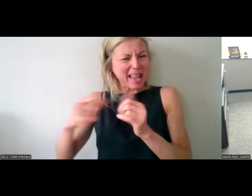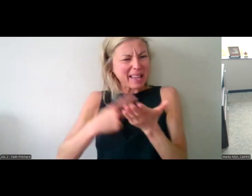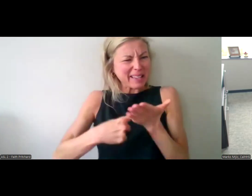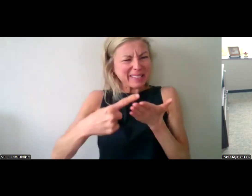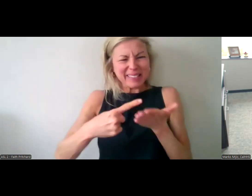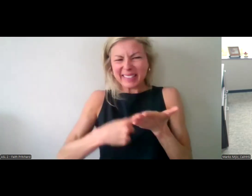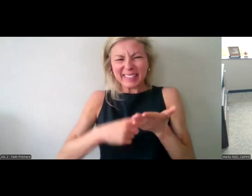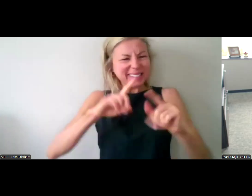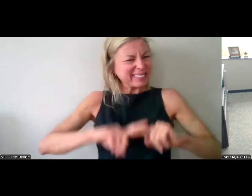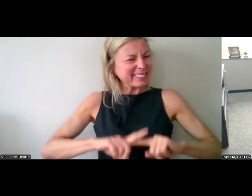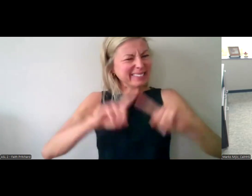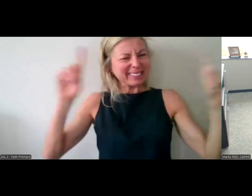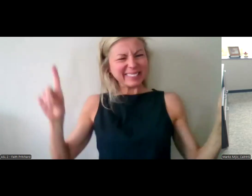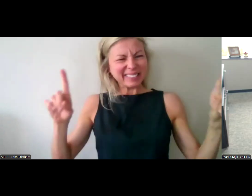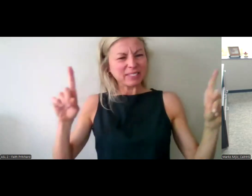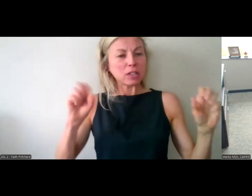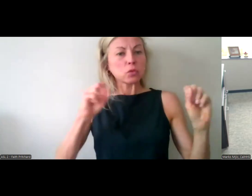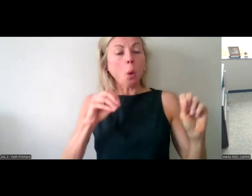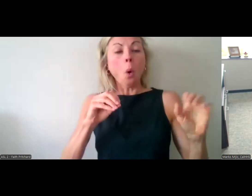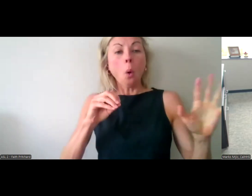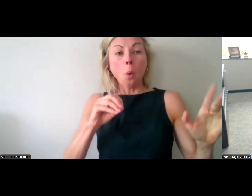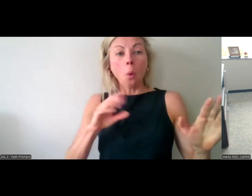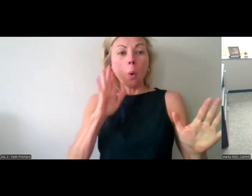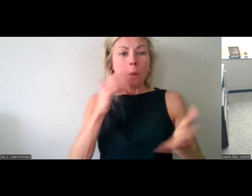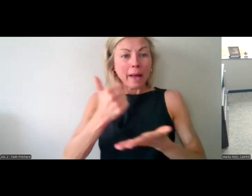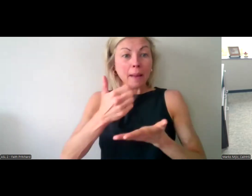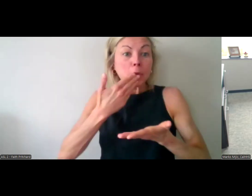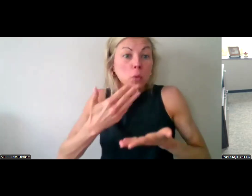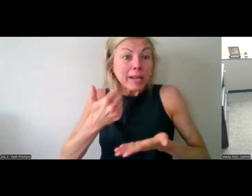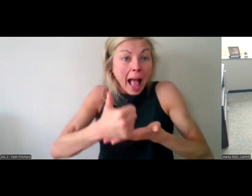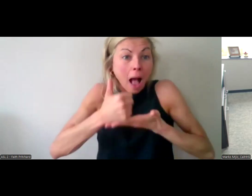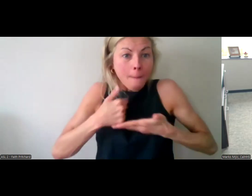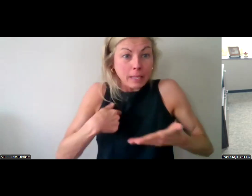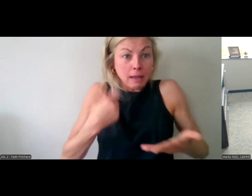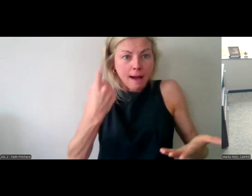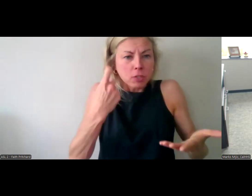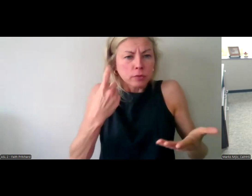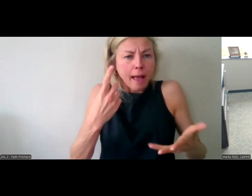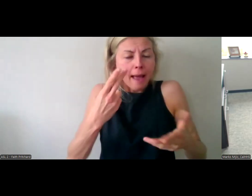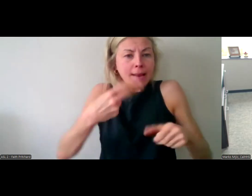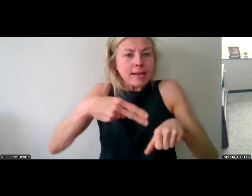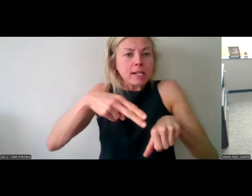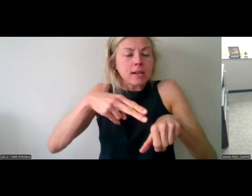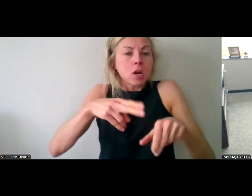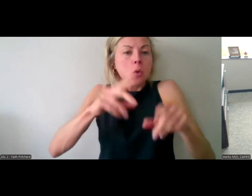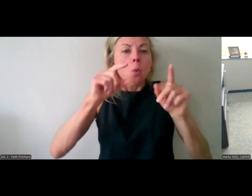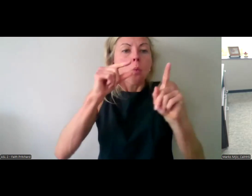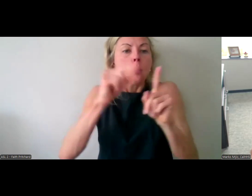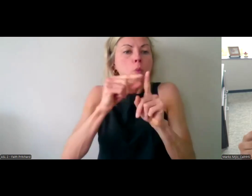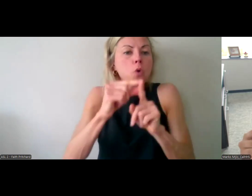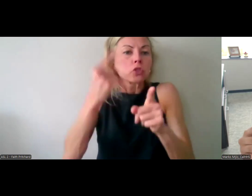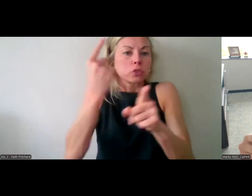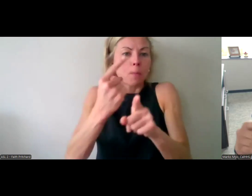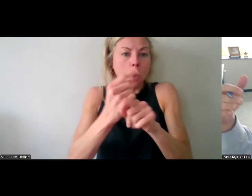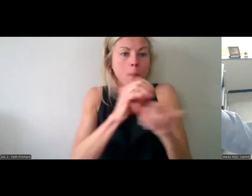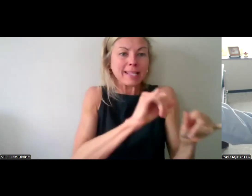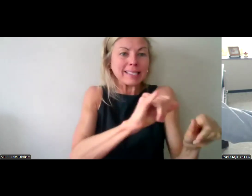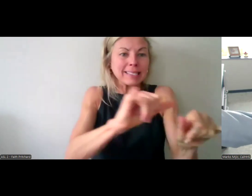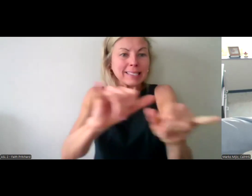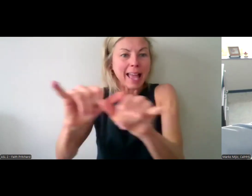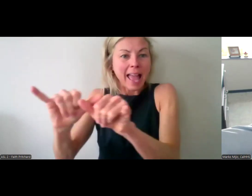it would be good to help me understand, like, what should be our nomenclature as we begin to think about the